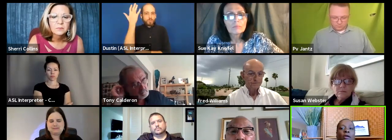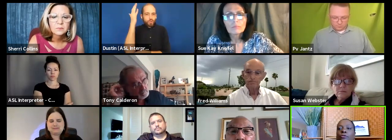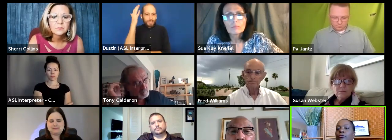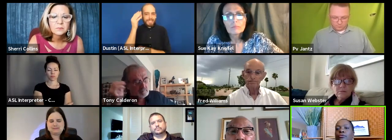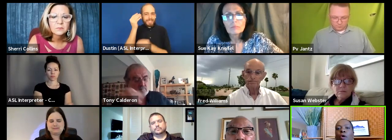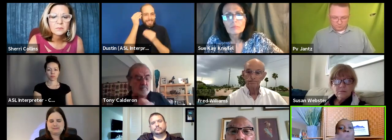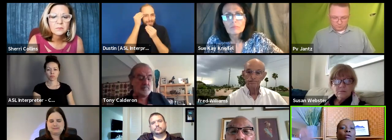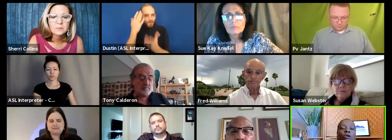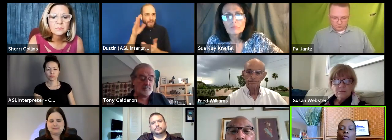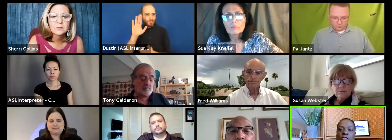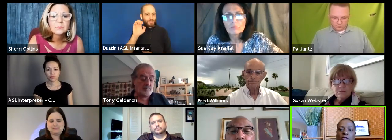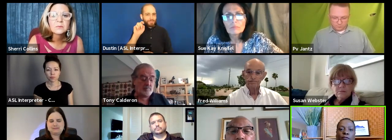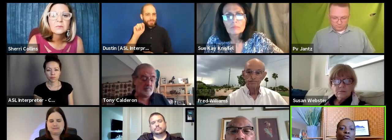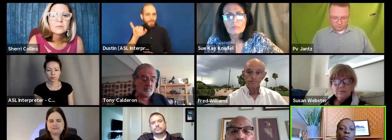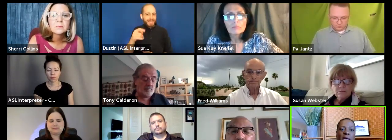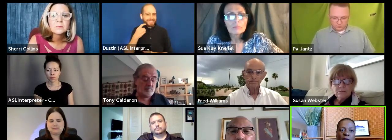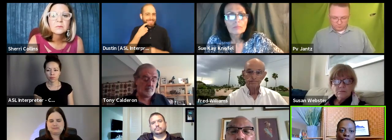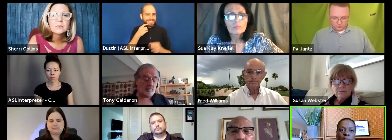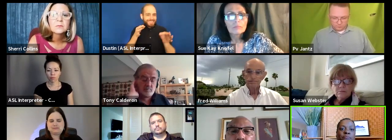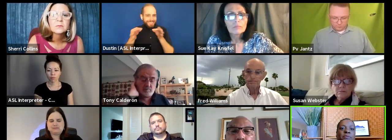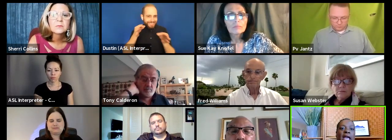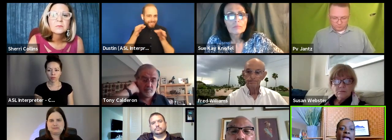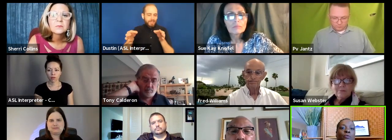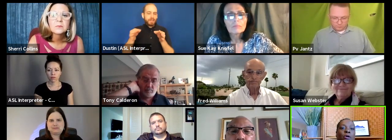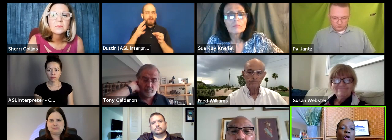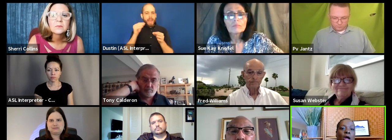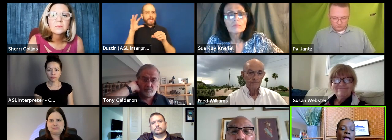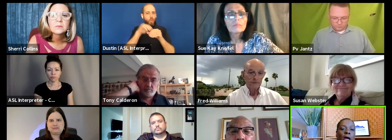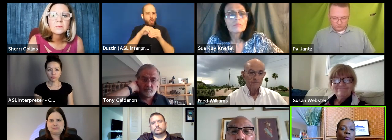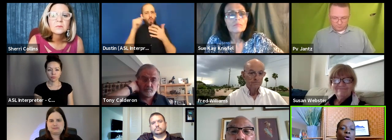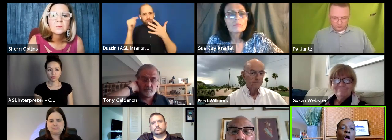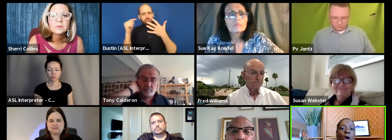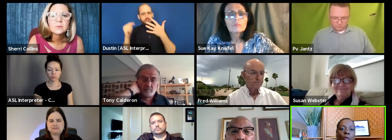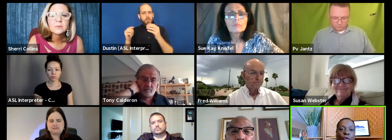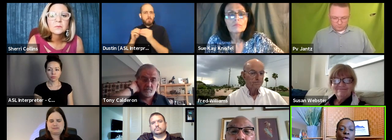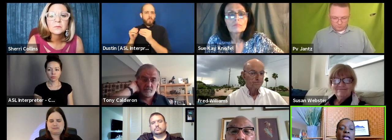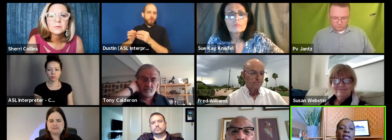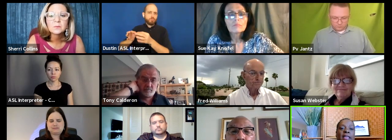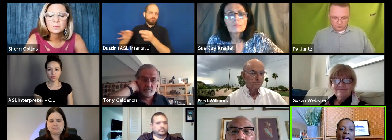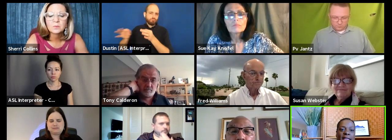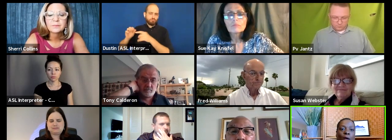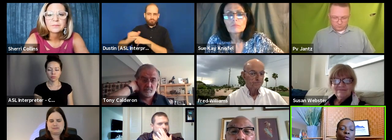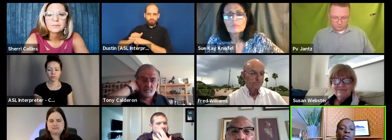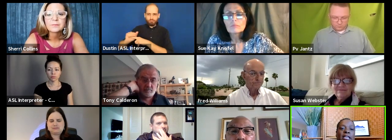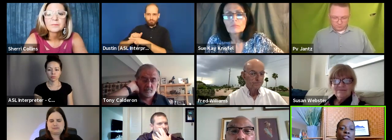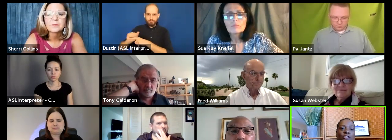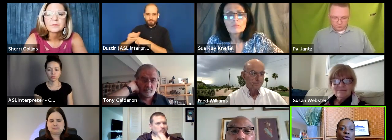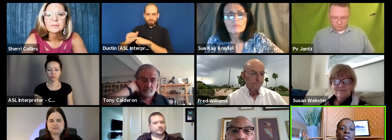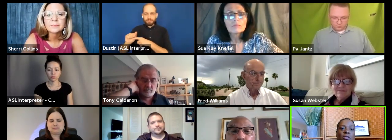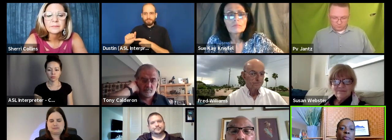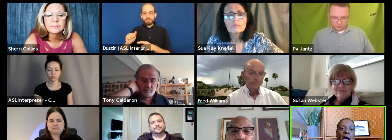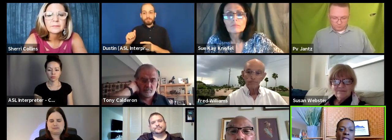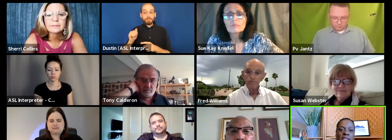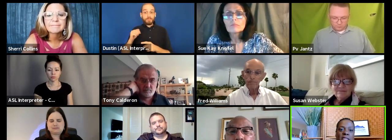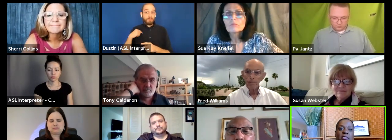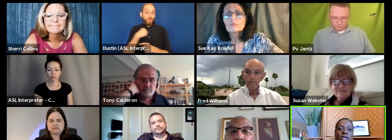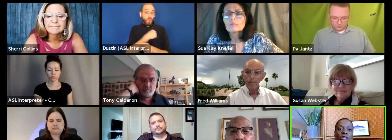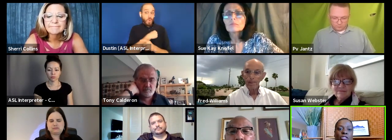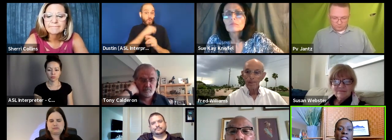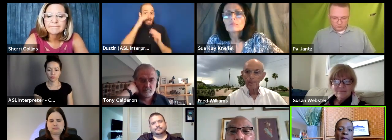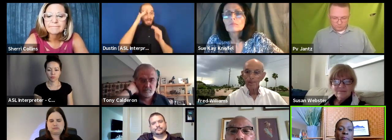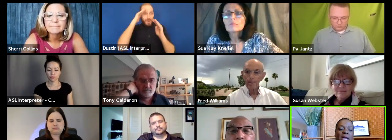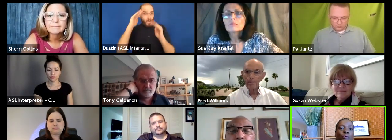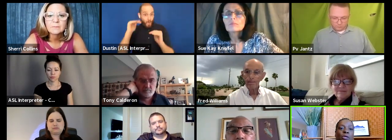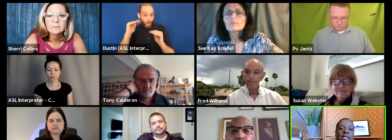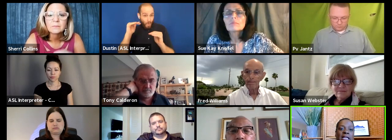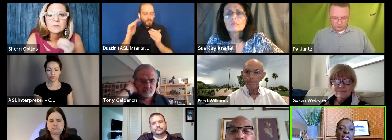about all across the full spectrum. And we're hopeful that that will lead to some policy